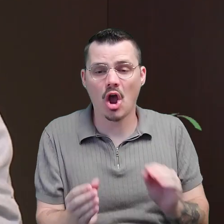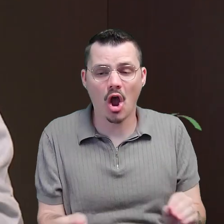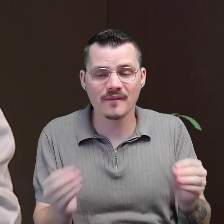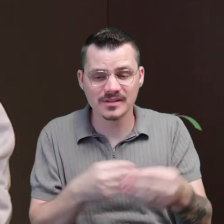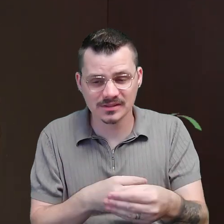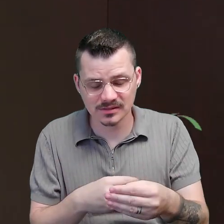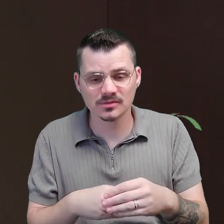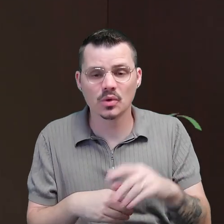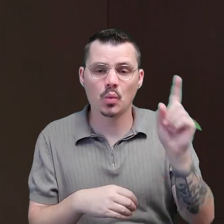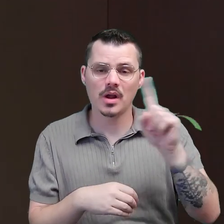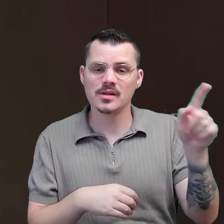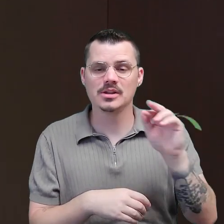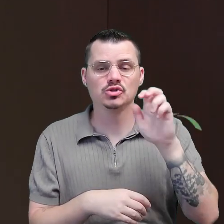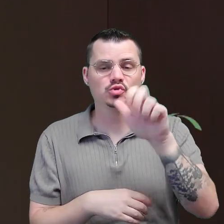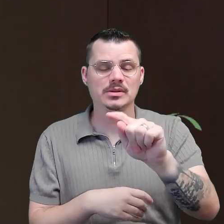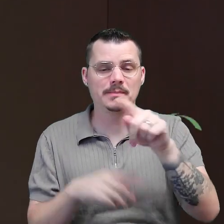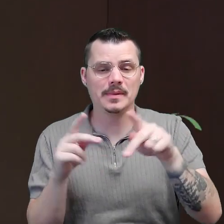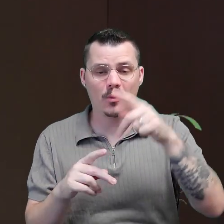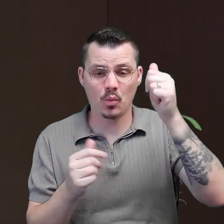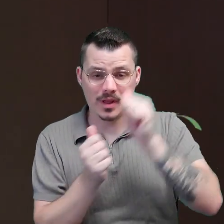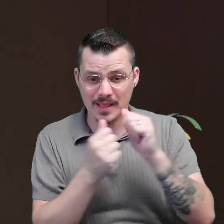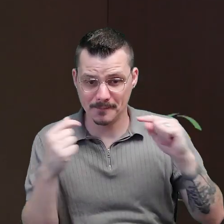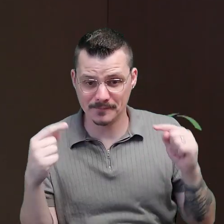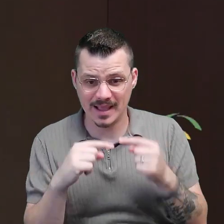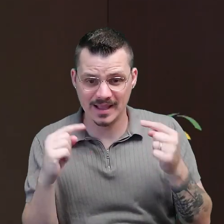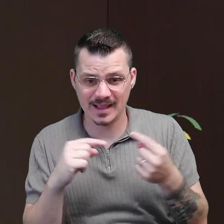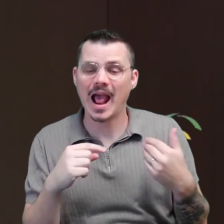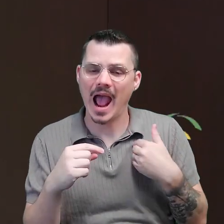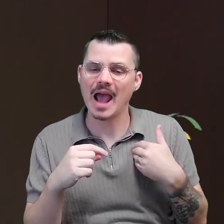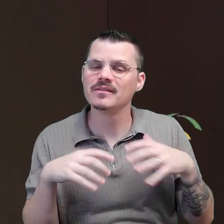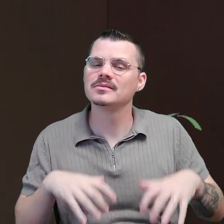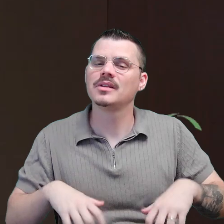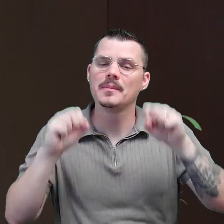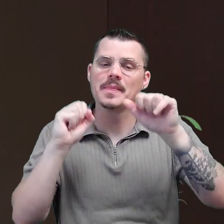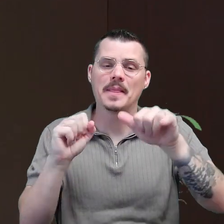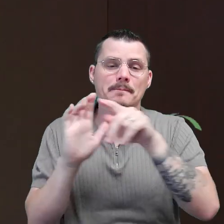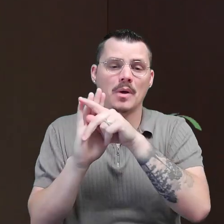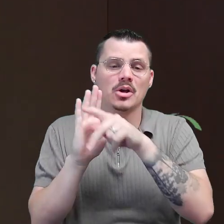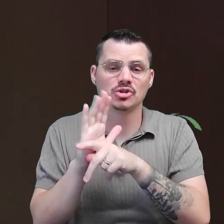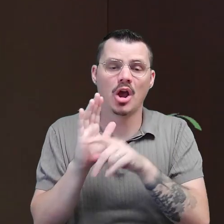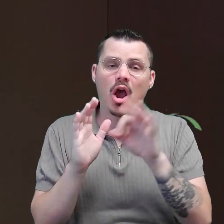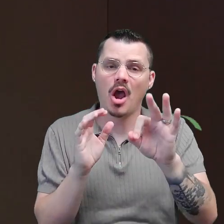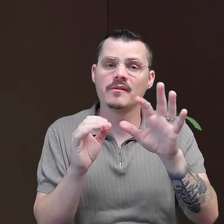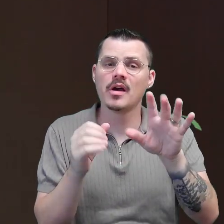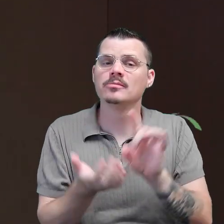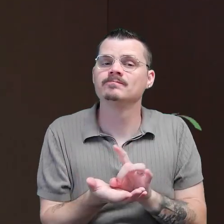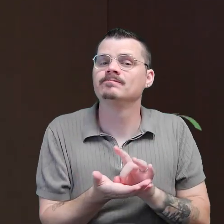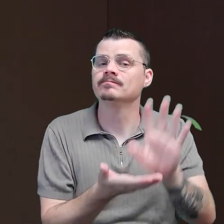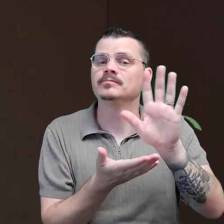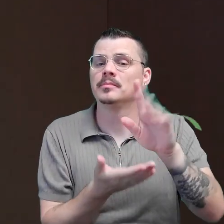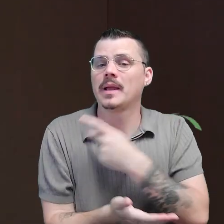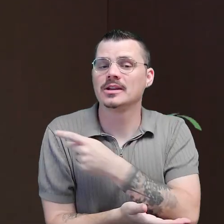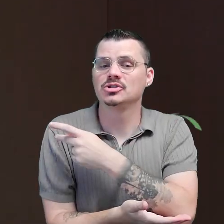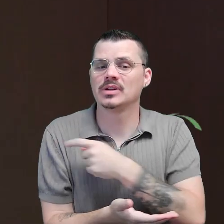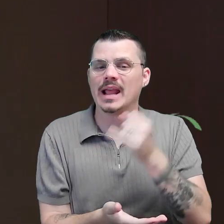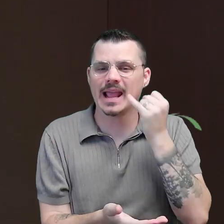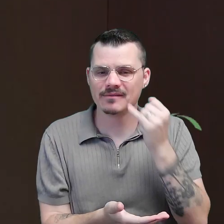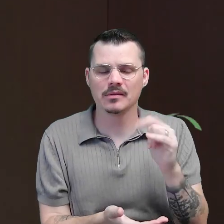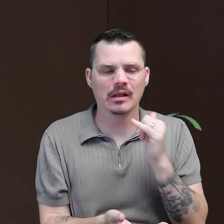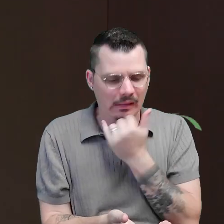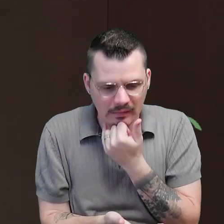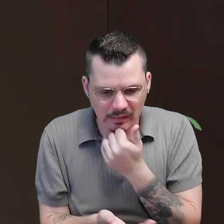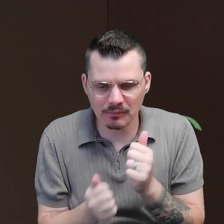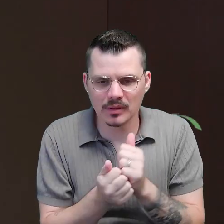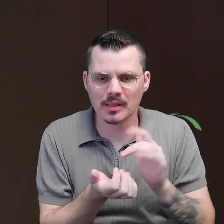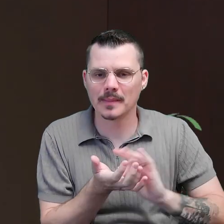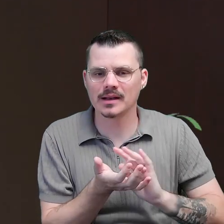offices, particularly offices where they treat people with pain, have adopted a policy of terminating patients if they make a mistake